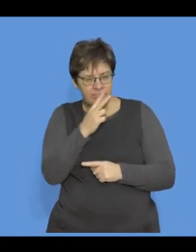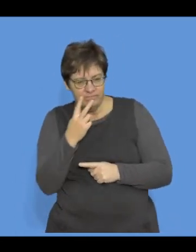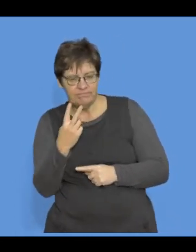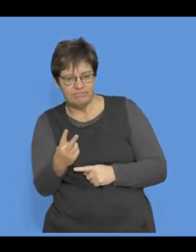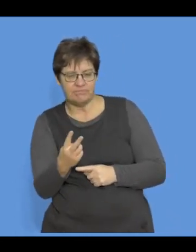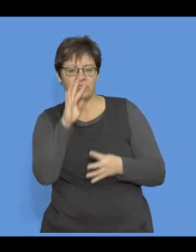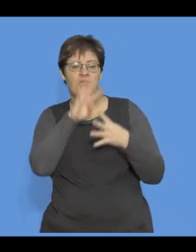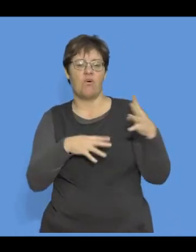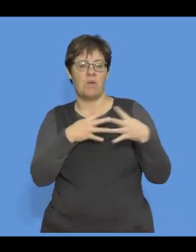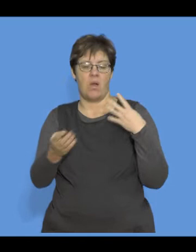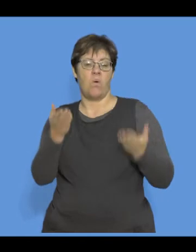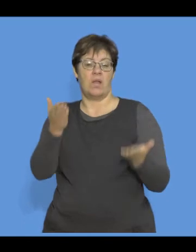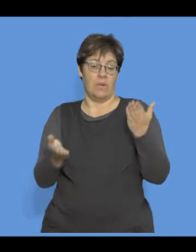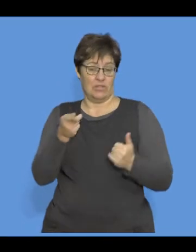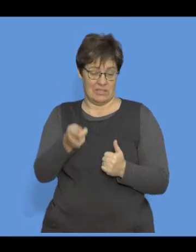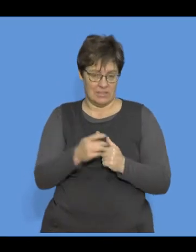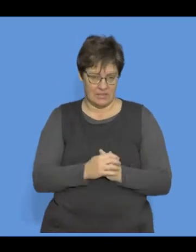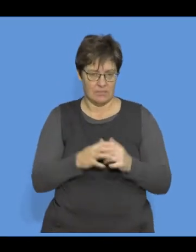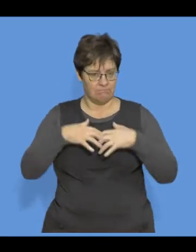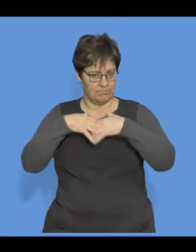formula or equations.